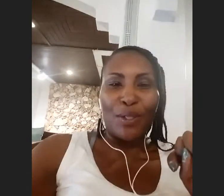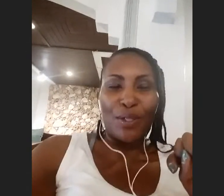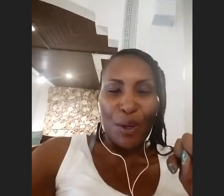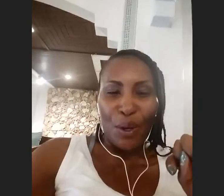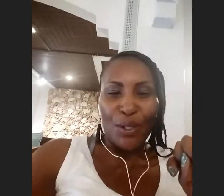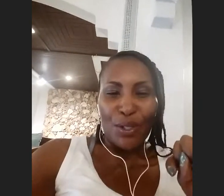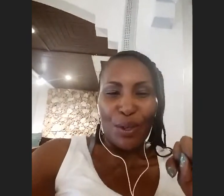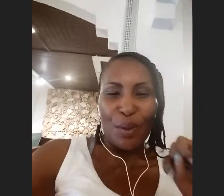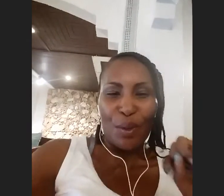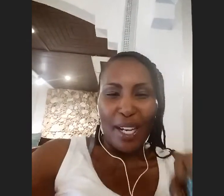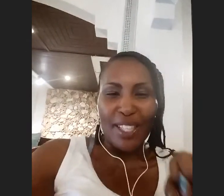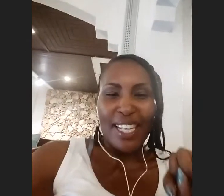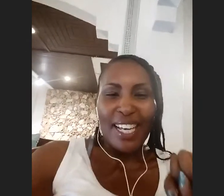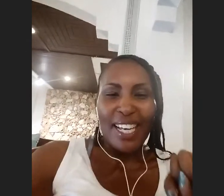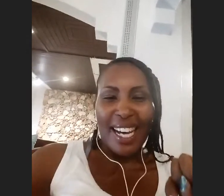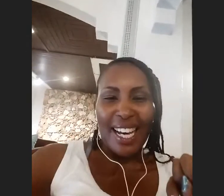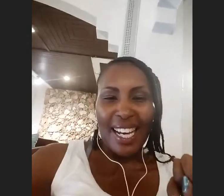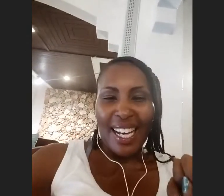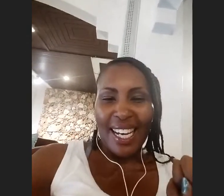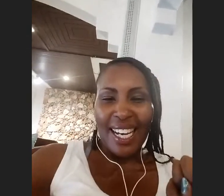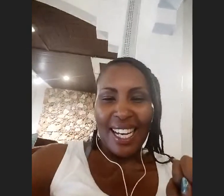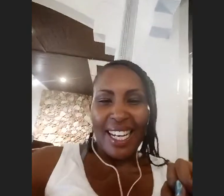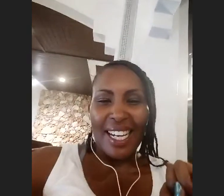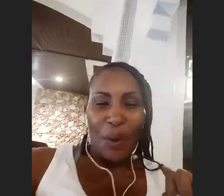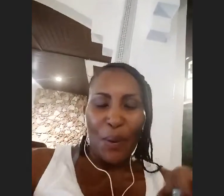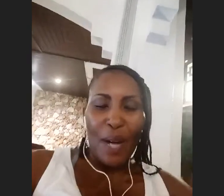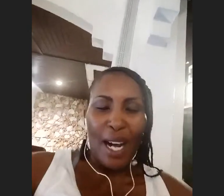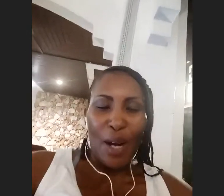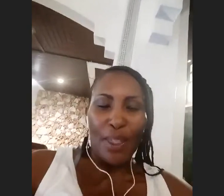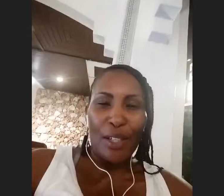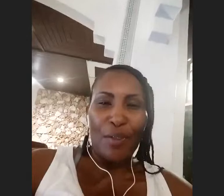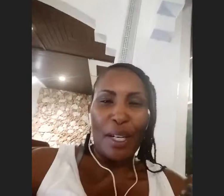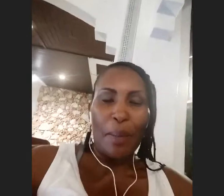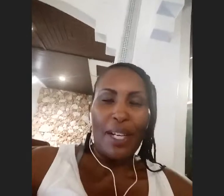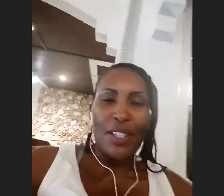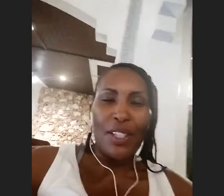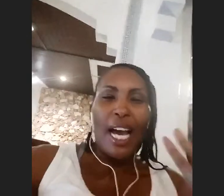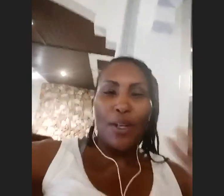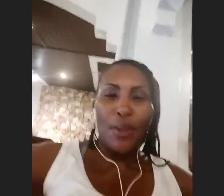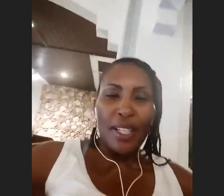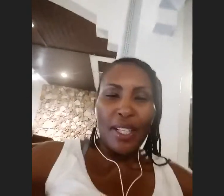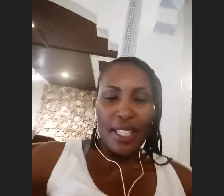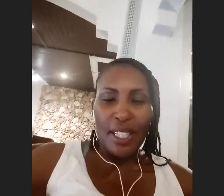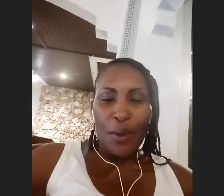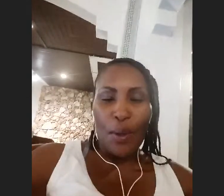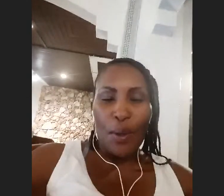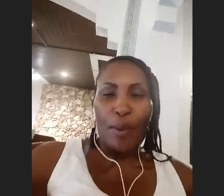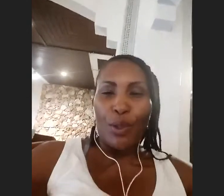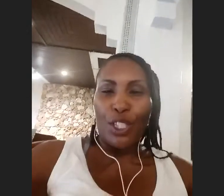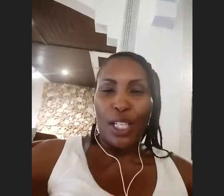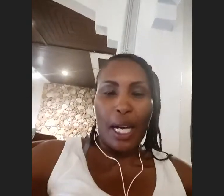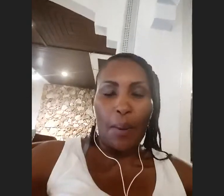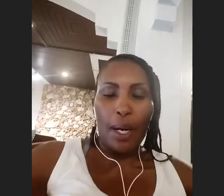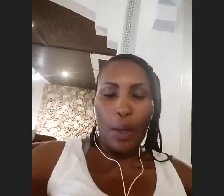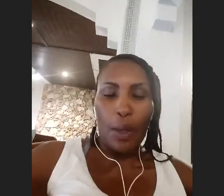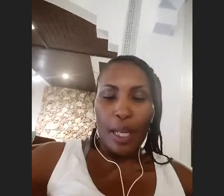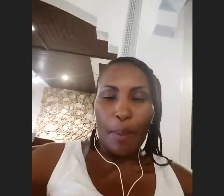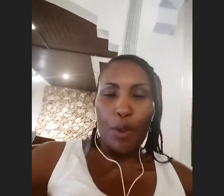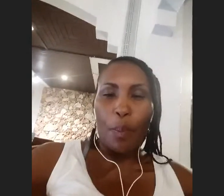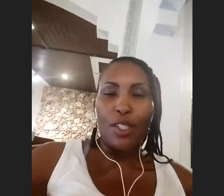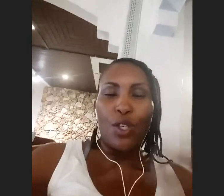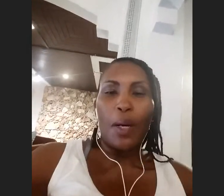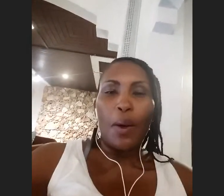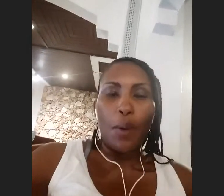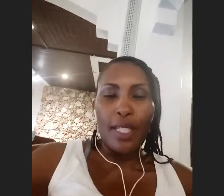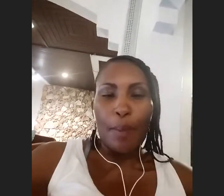you so much. Oh wow, thank you very much. I don't know whether Jacinta, you are able to share our WhatsApp